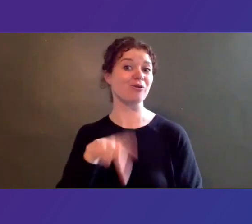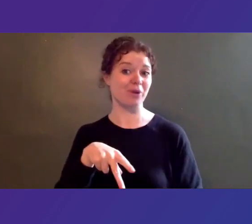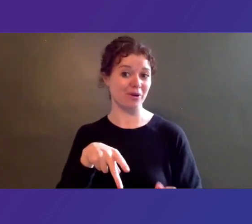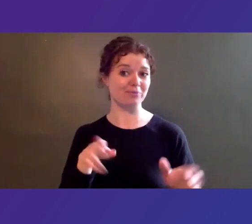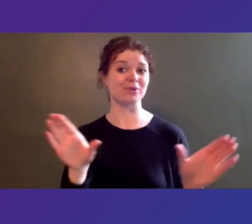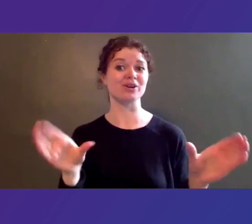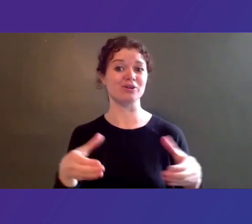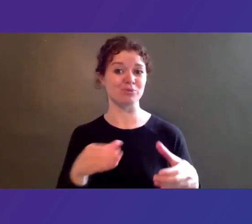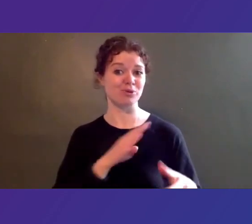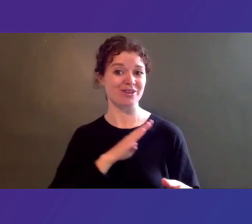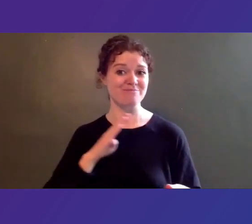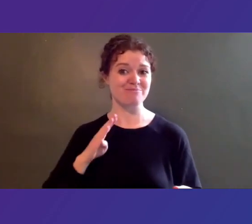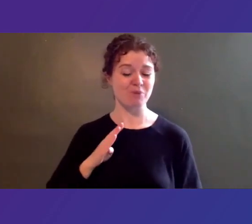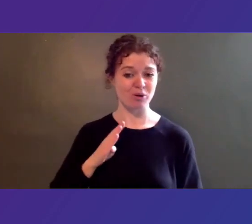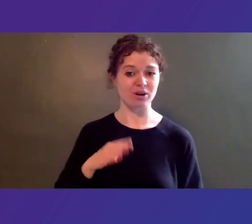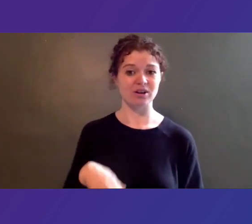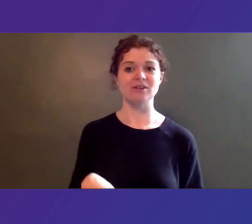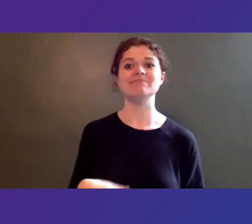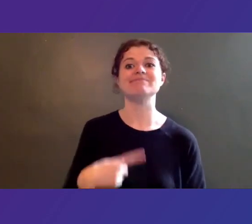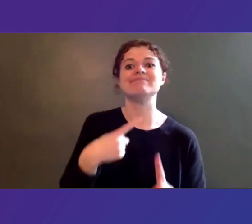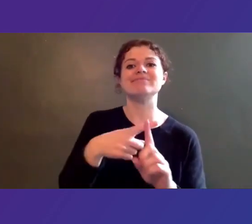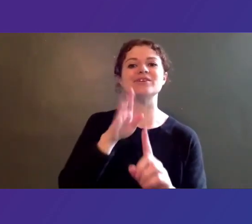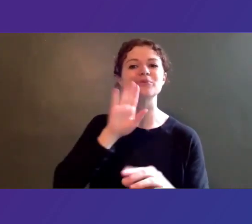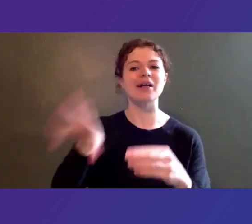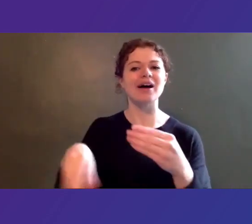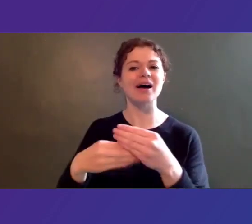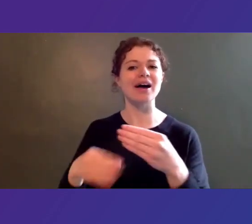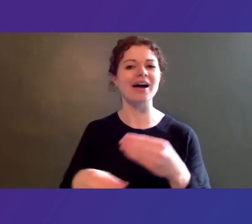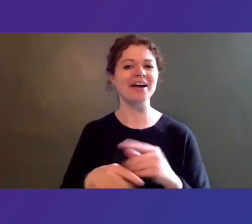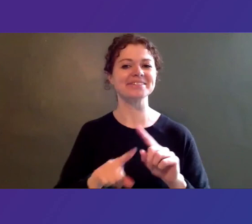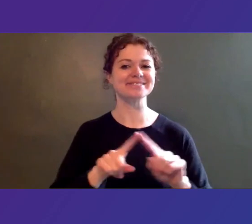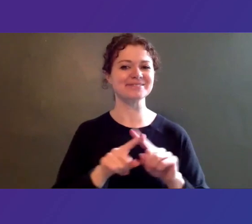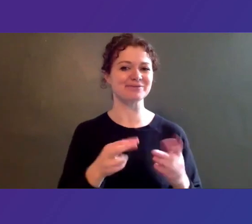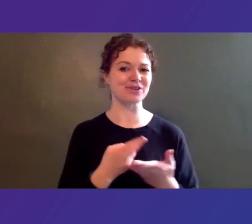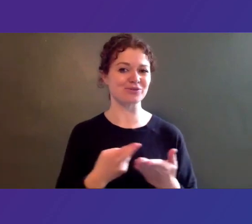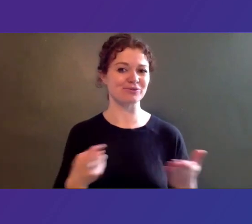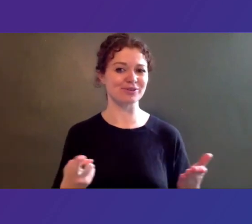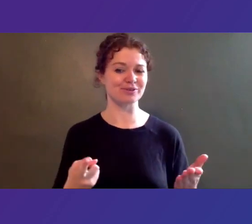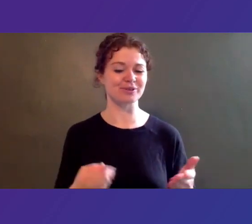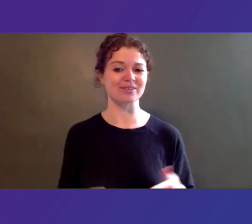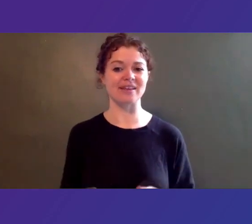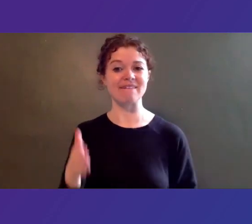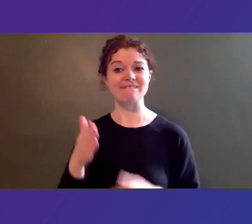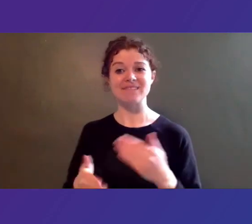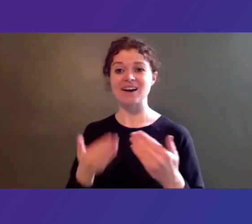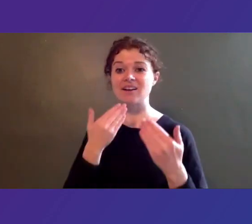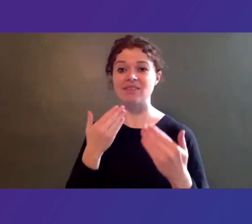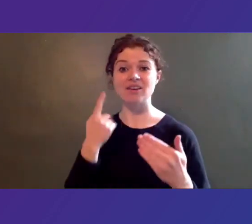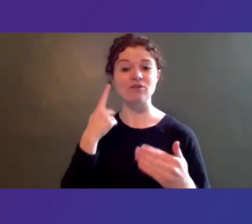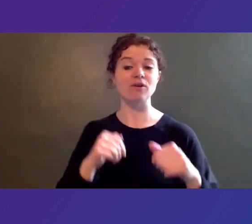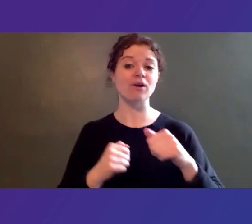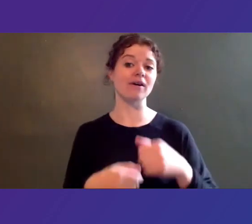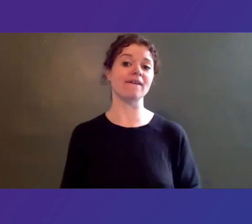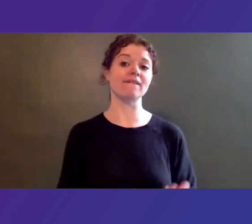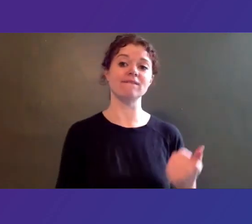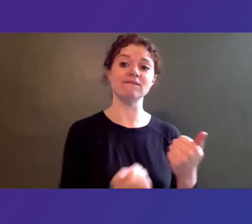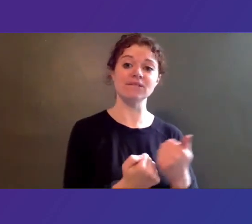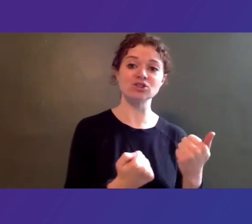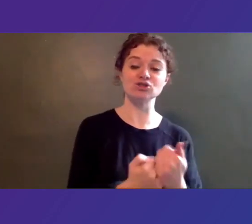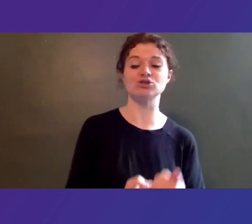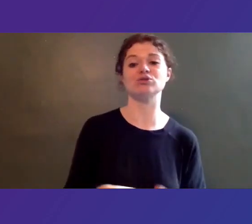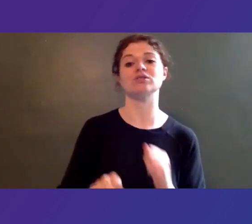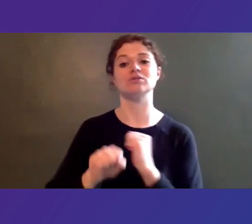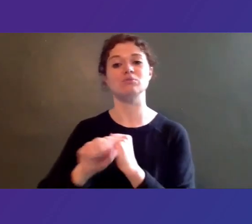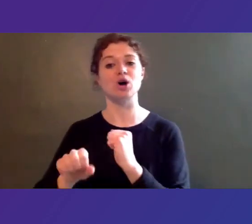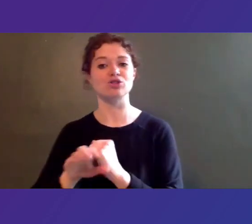also find the resources from my presentation there. A final thank you to our funders and sponsors, and of course to our